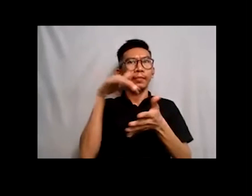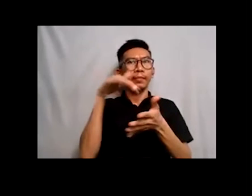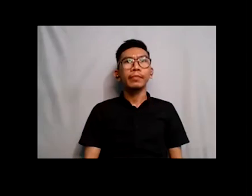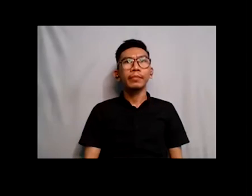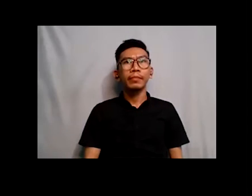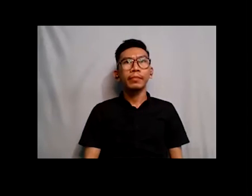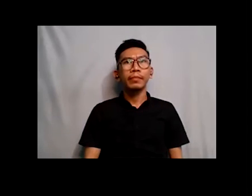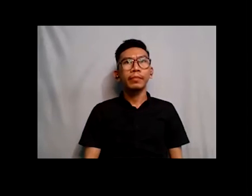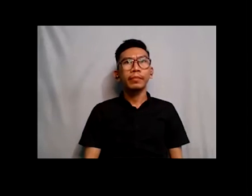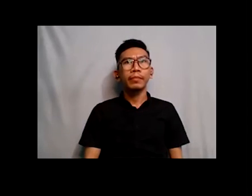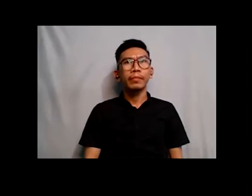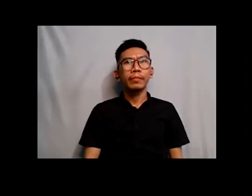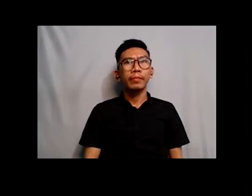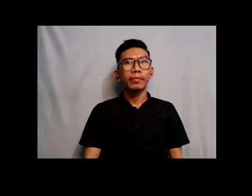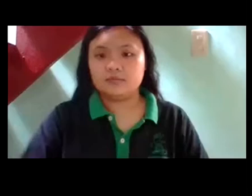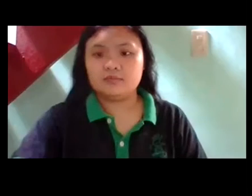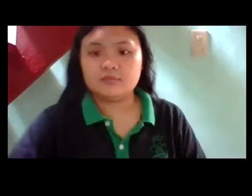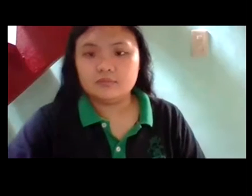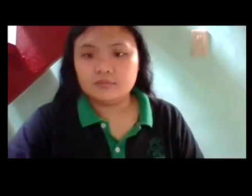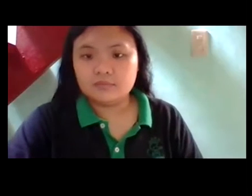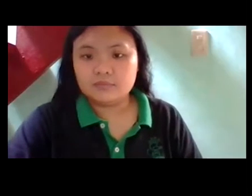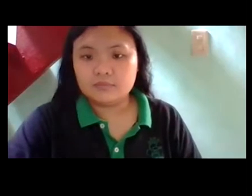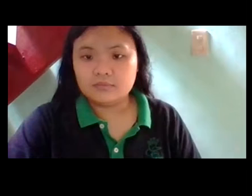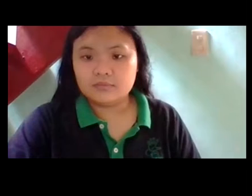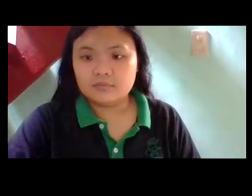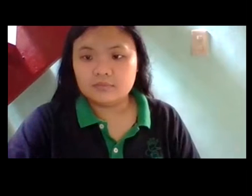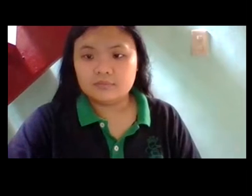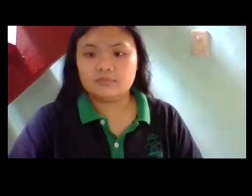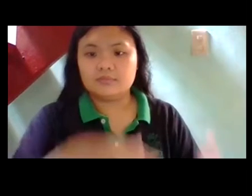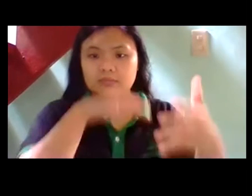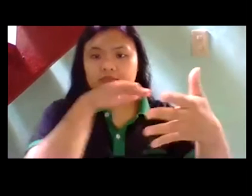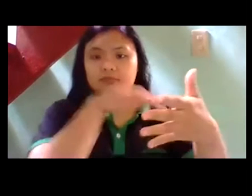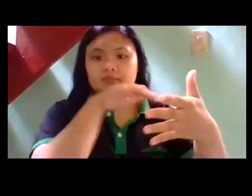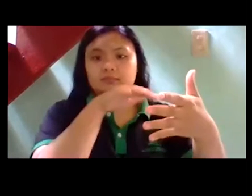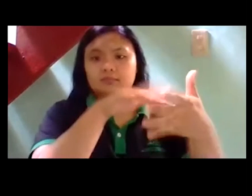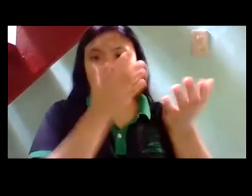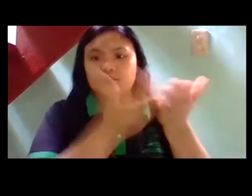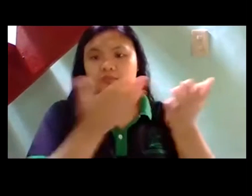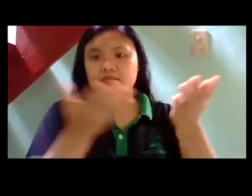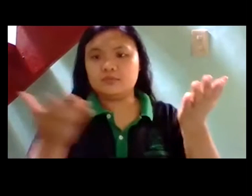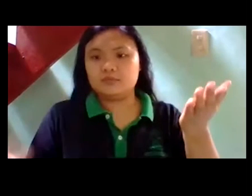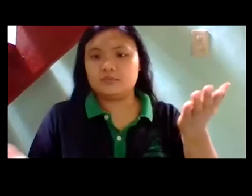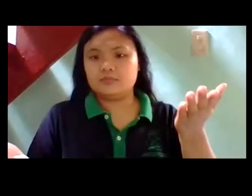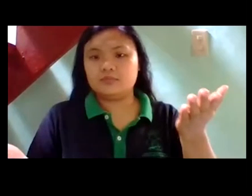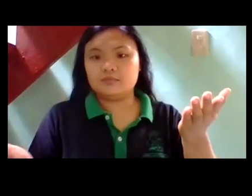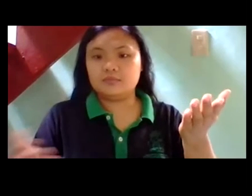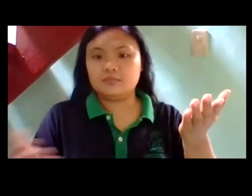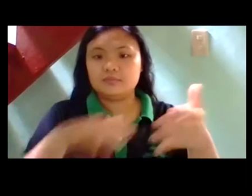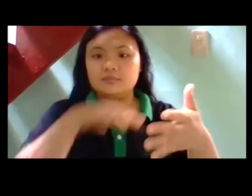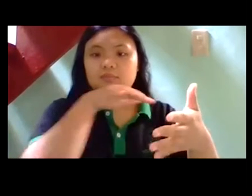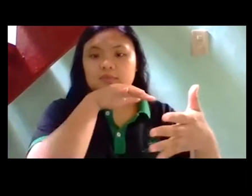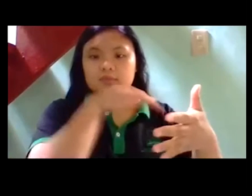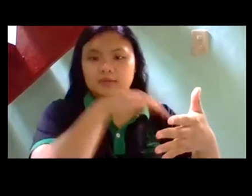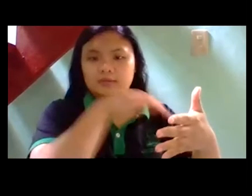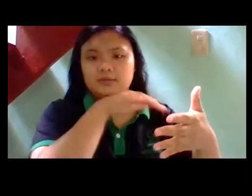Study, like this, sir. Can you see me? Tools. Oh, one more time. Okay. Study Okay. tools.